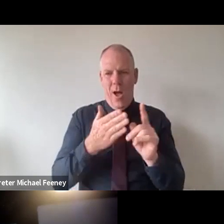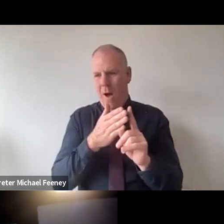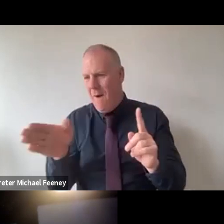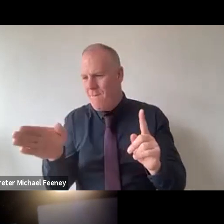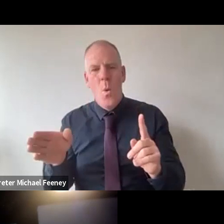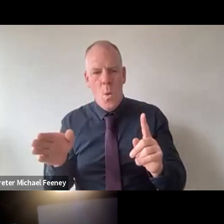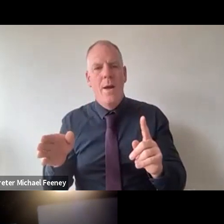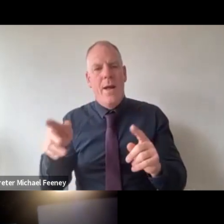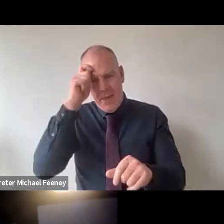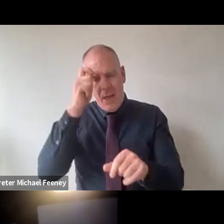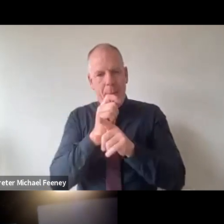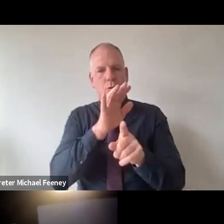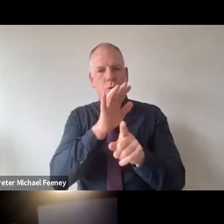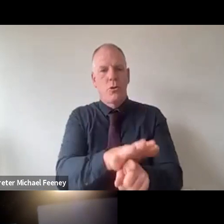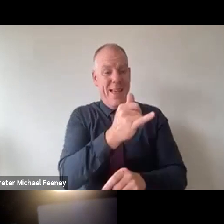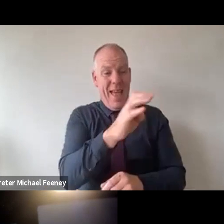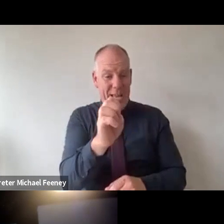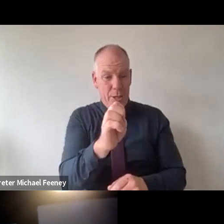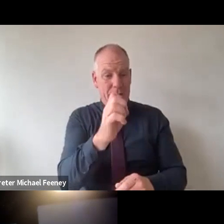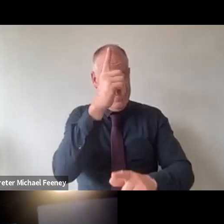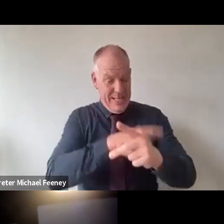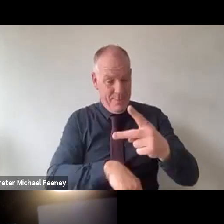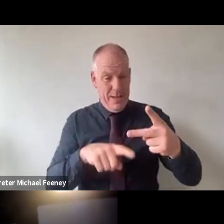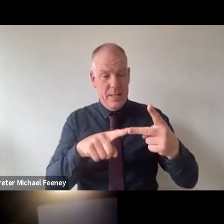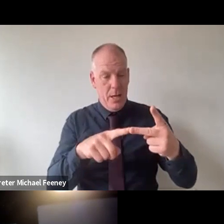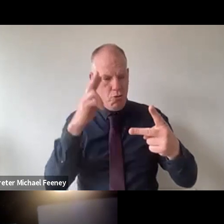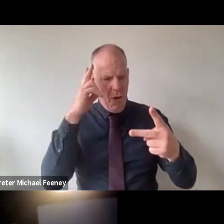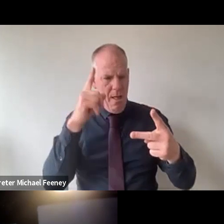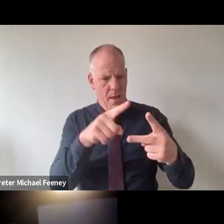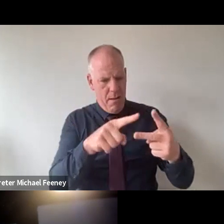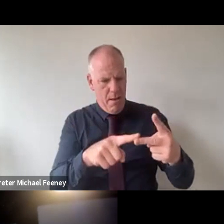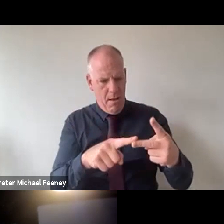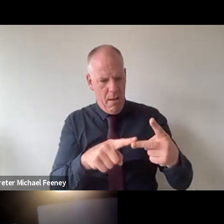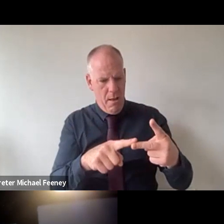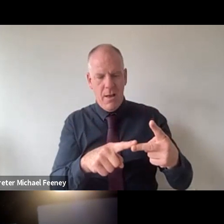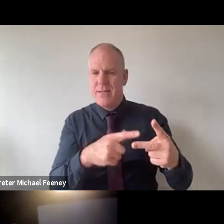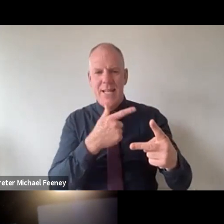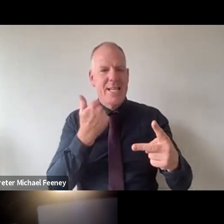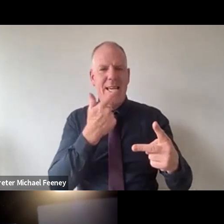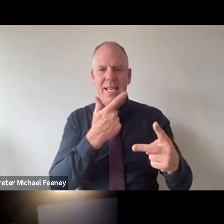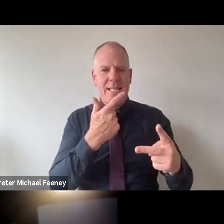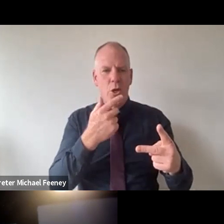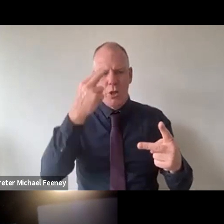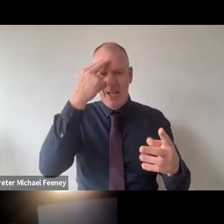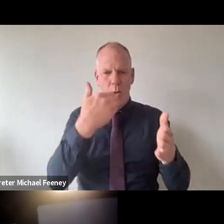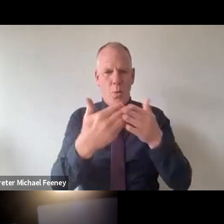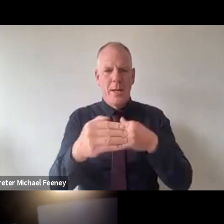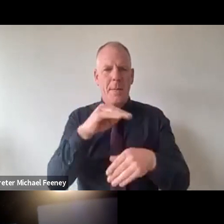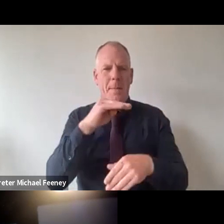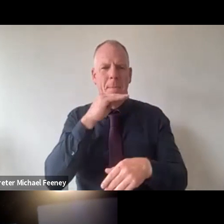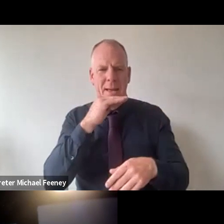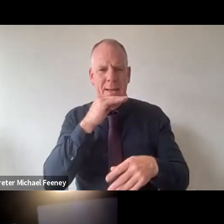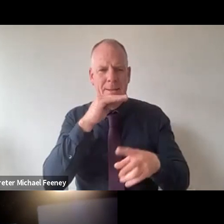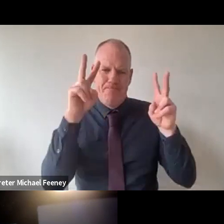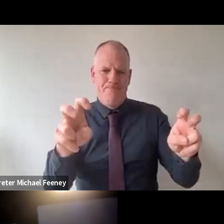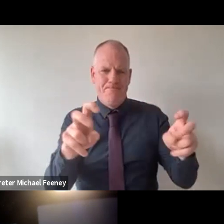on the grounds of age or disability to realize that it isn't always easy to define what a certain ground actually means,